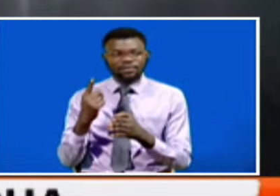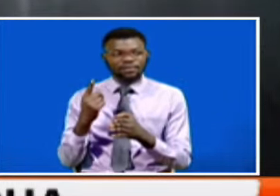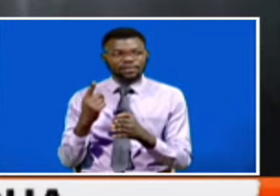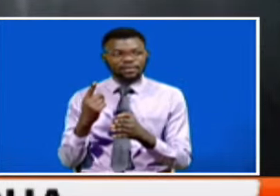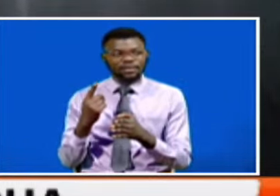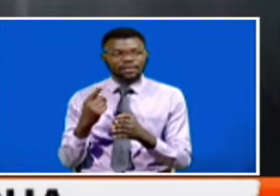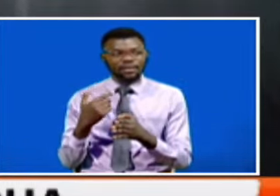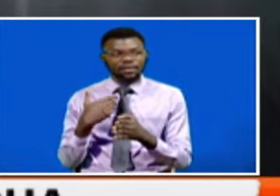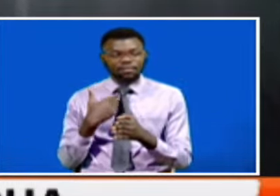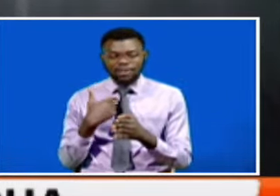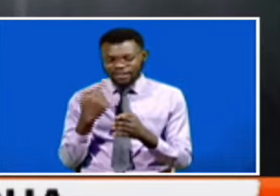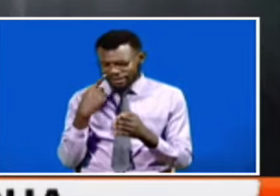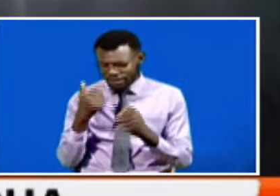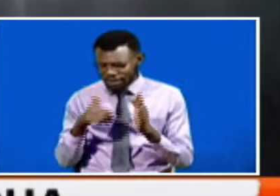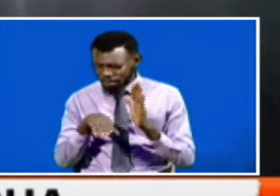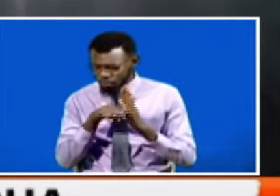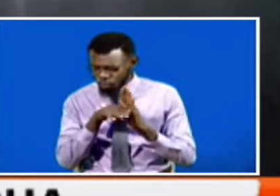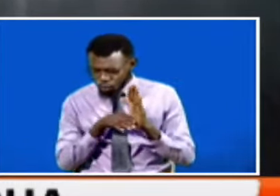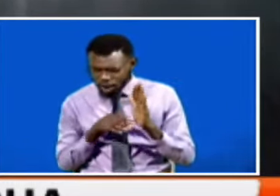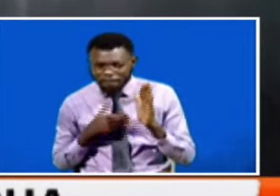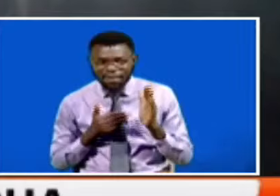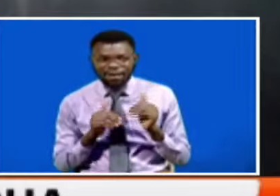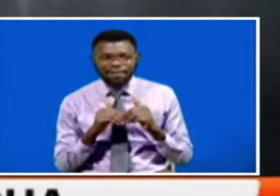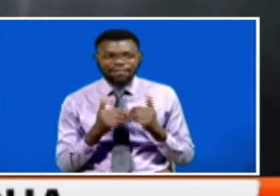Means I'm blocking my diary.